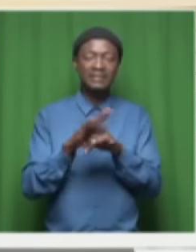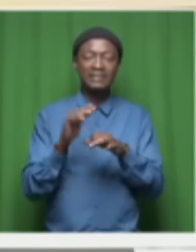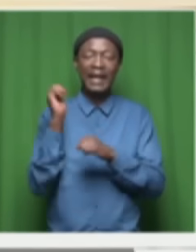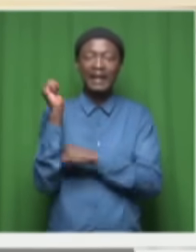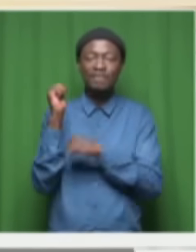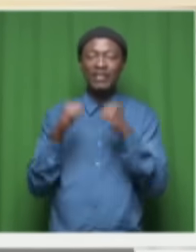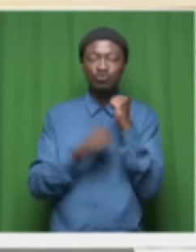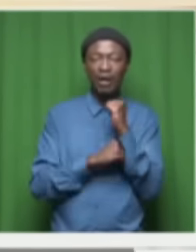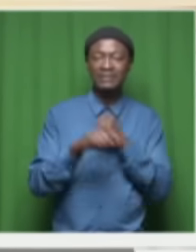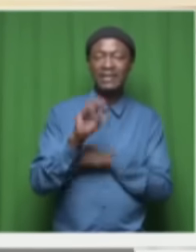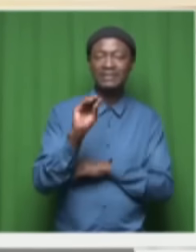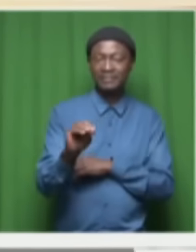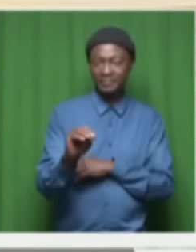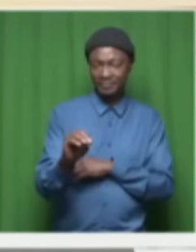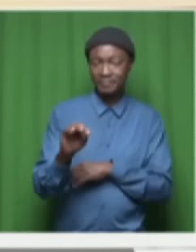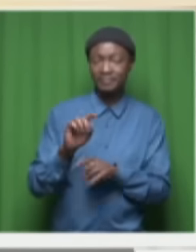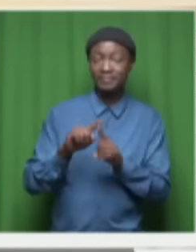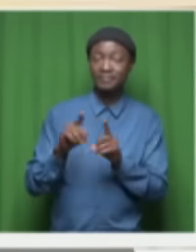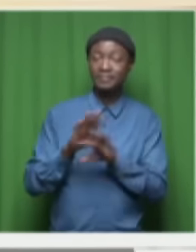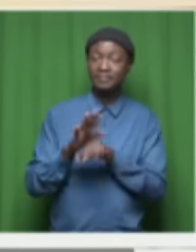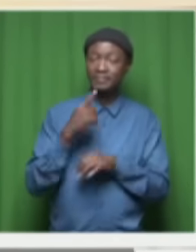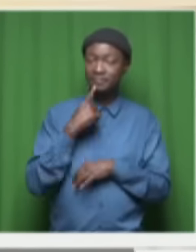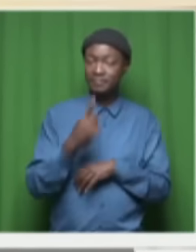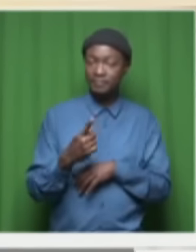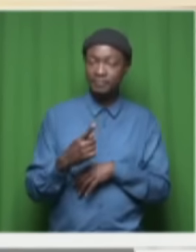infrastructure. But let me indicate that